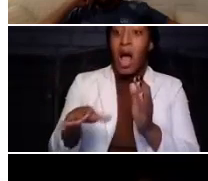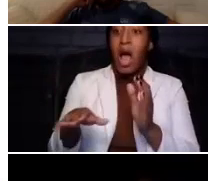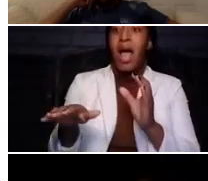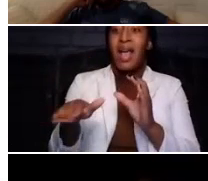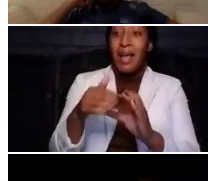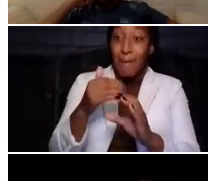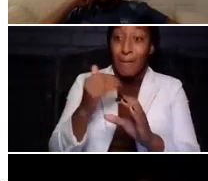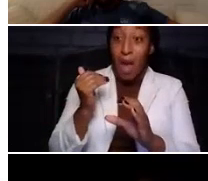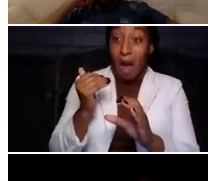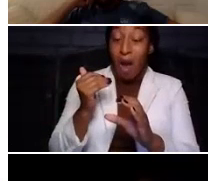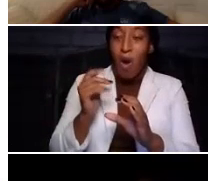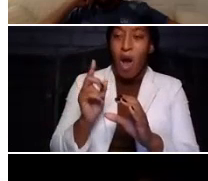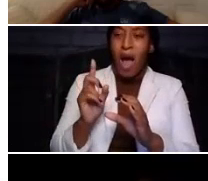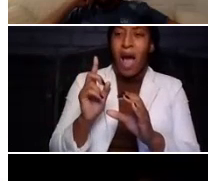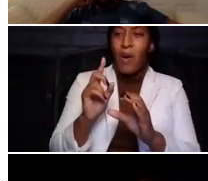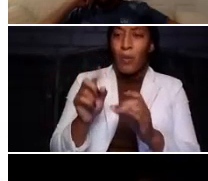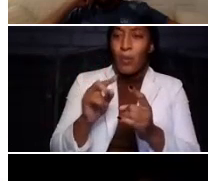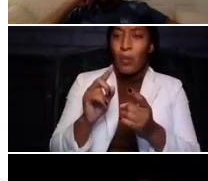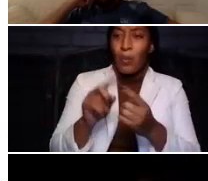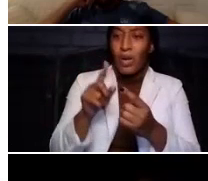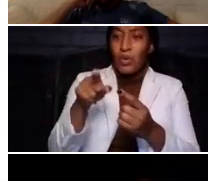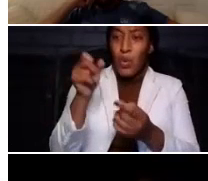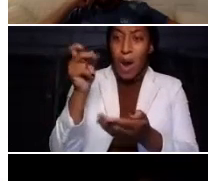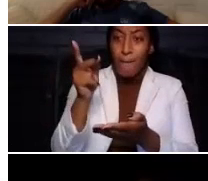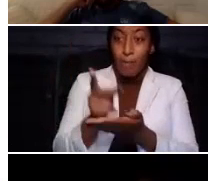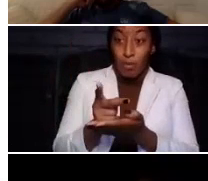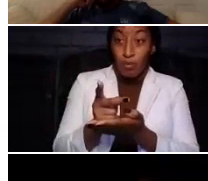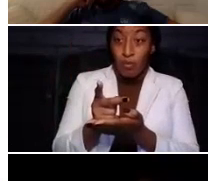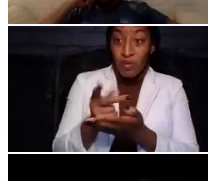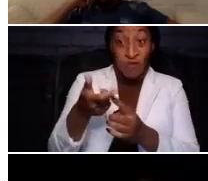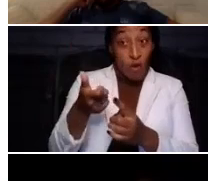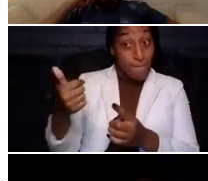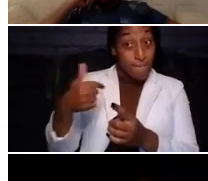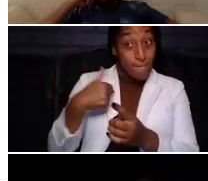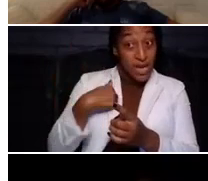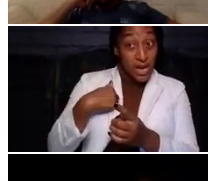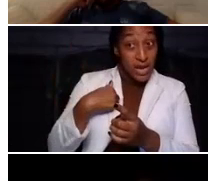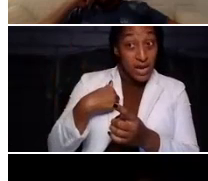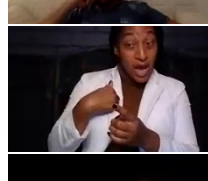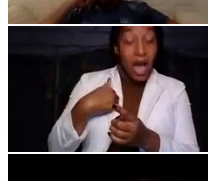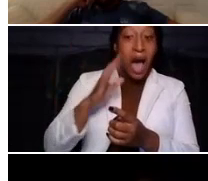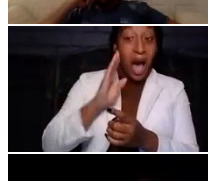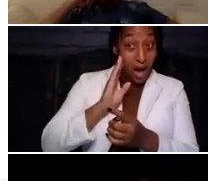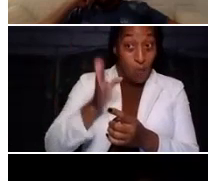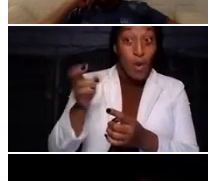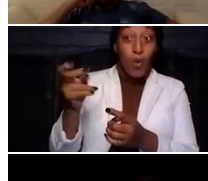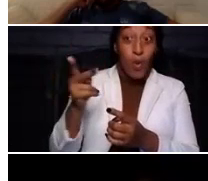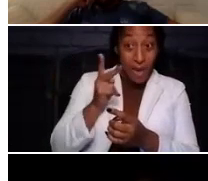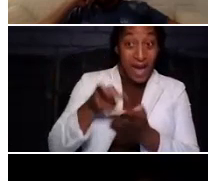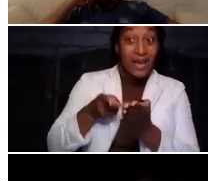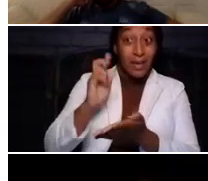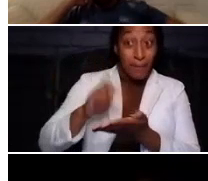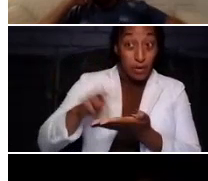back to check what did you get approved and make sure that what you got approved is the actual article you